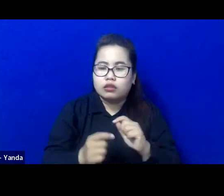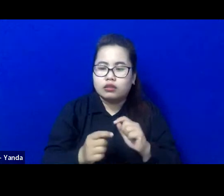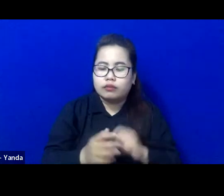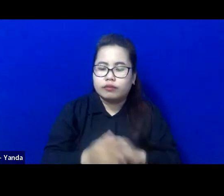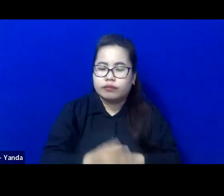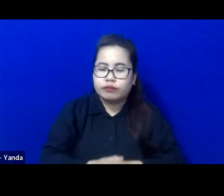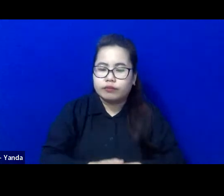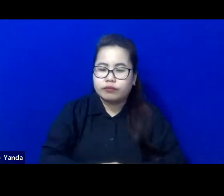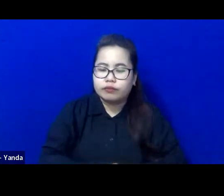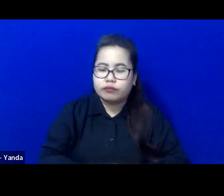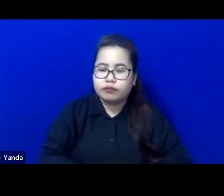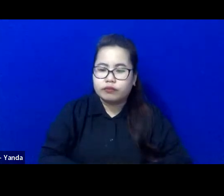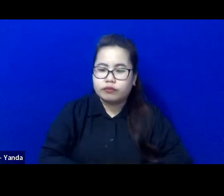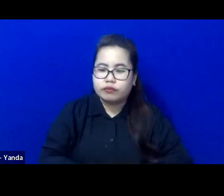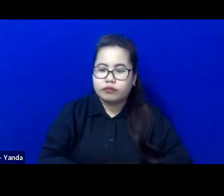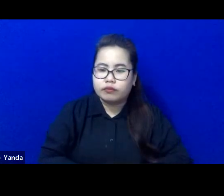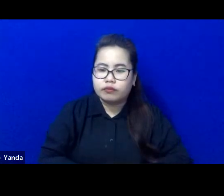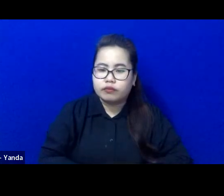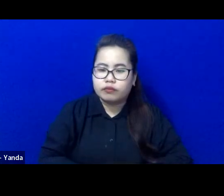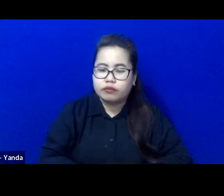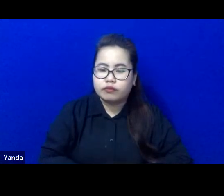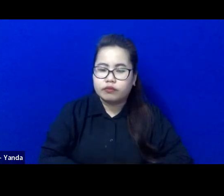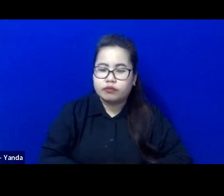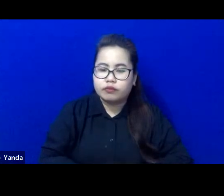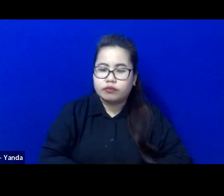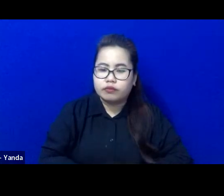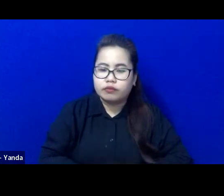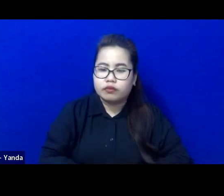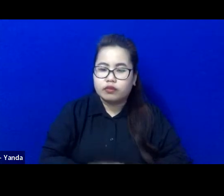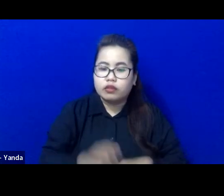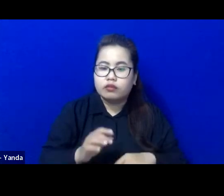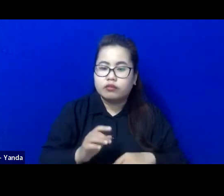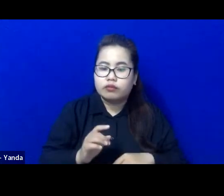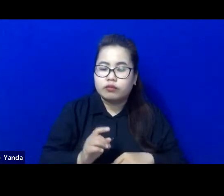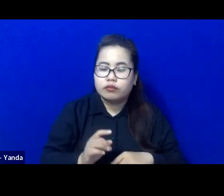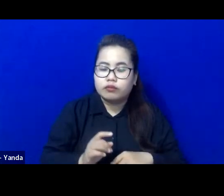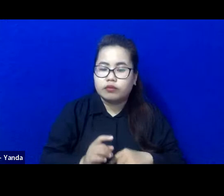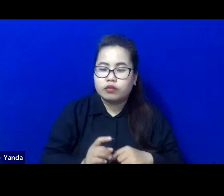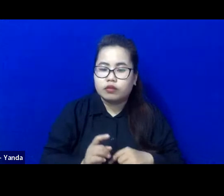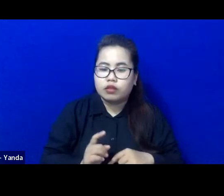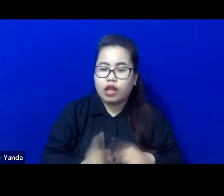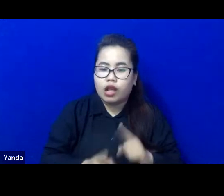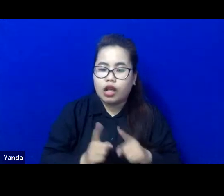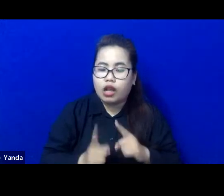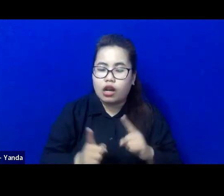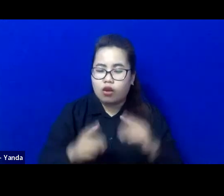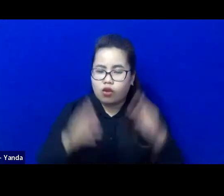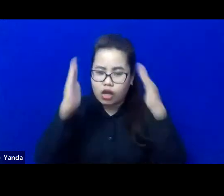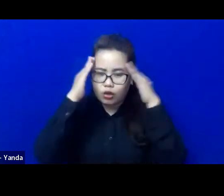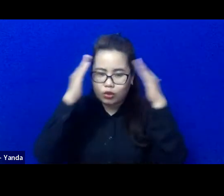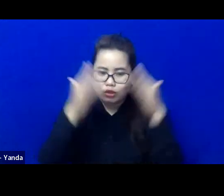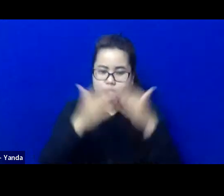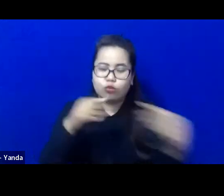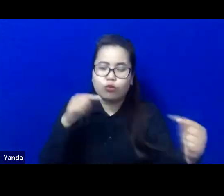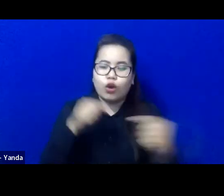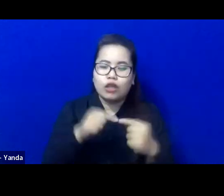comfortable way. So wrestling with these things, which are really quite easy